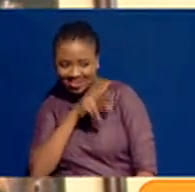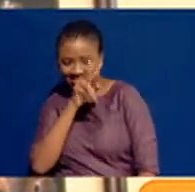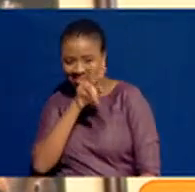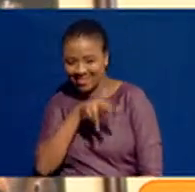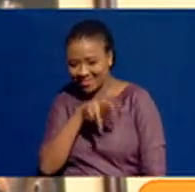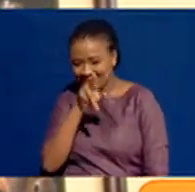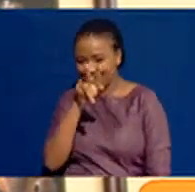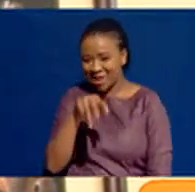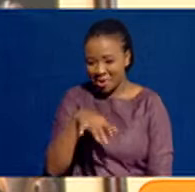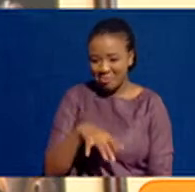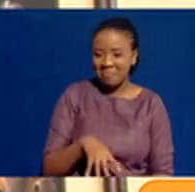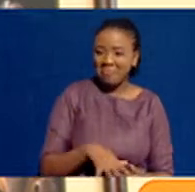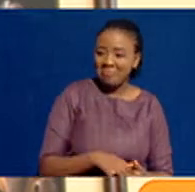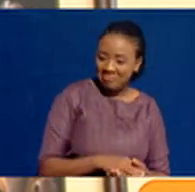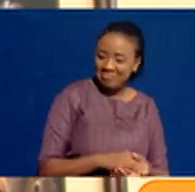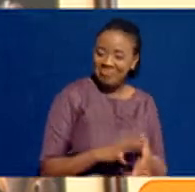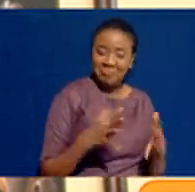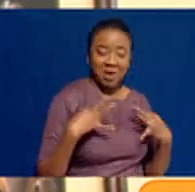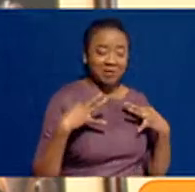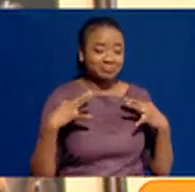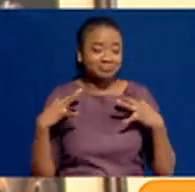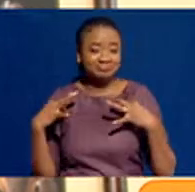towards you, so it's a plus.